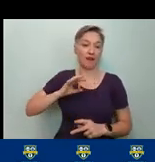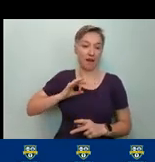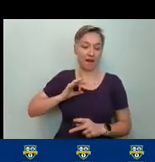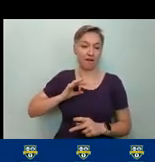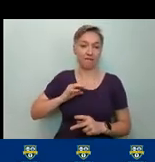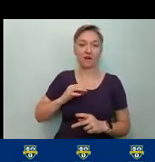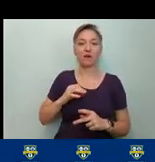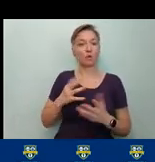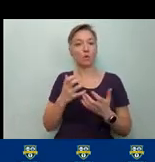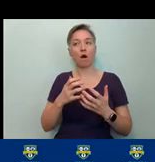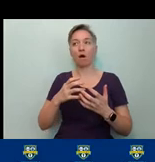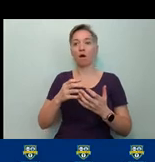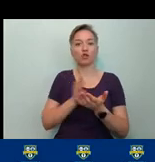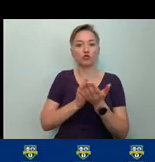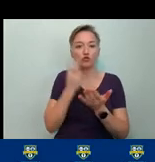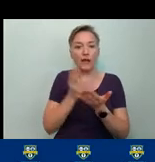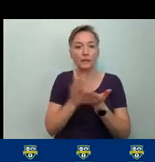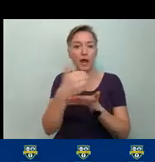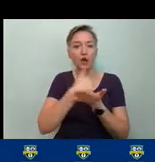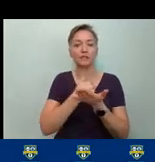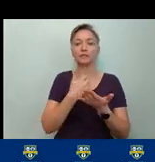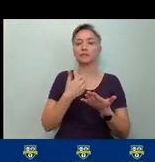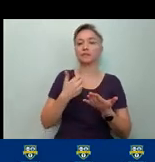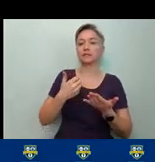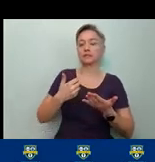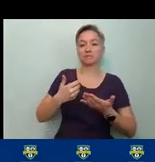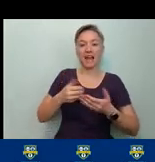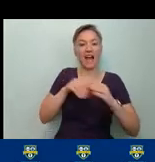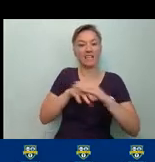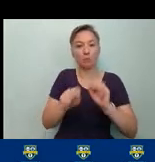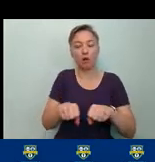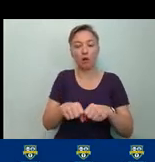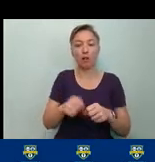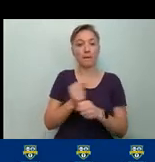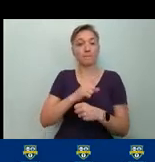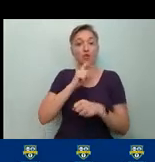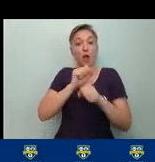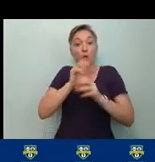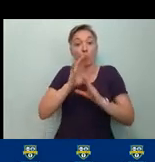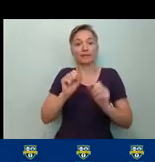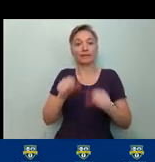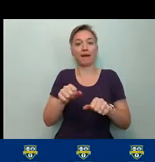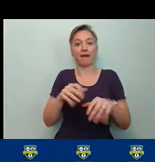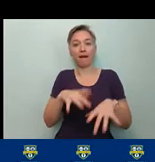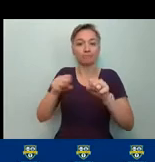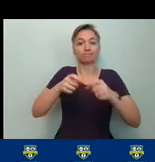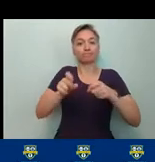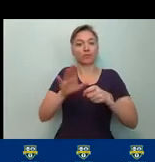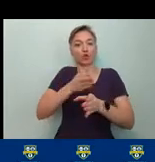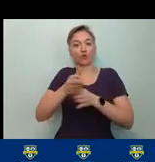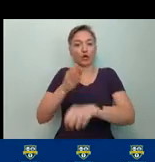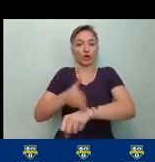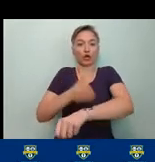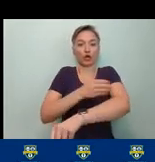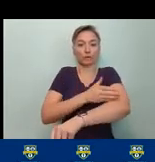help our employees self-actualize at the University of Rochester. And so I'm not going to delay any further. I'm going to